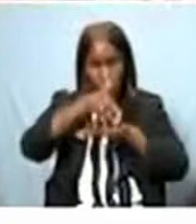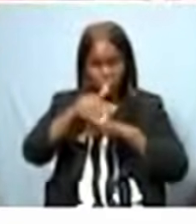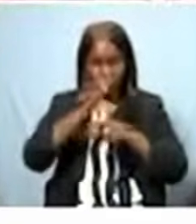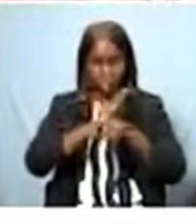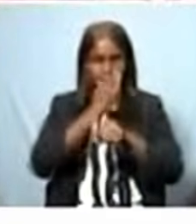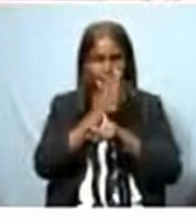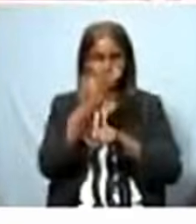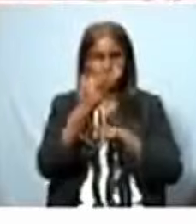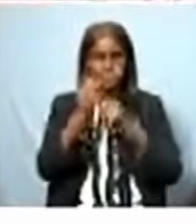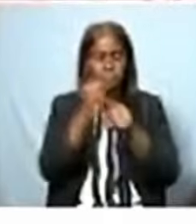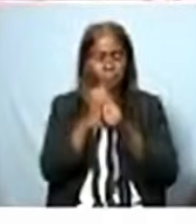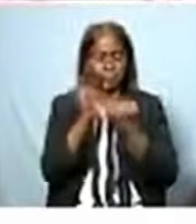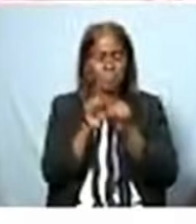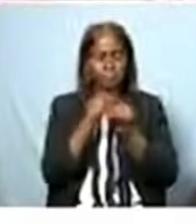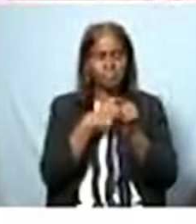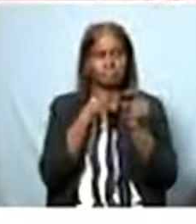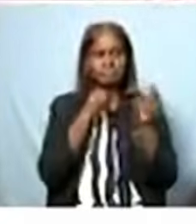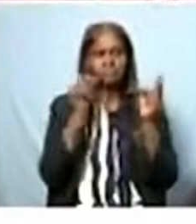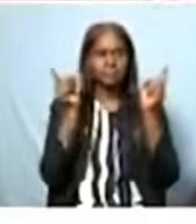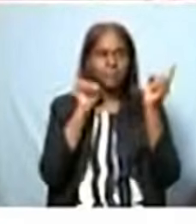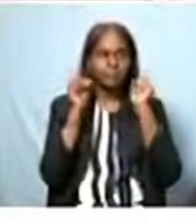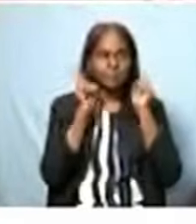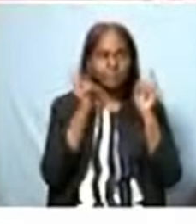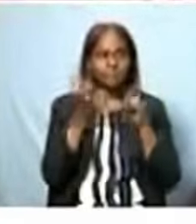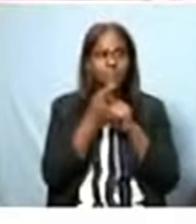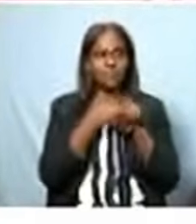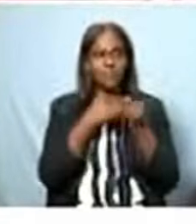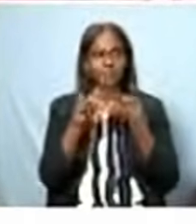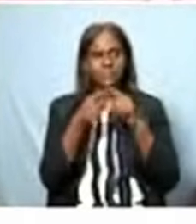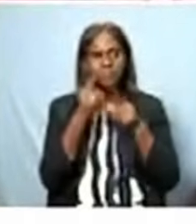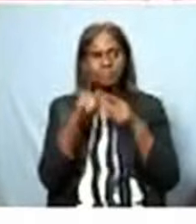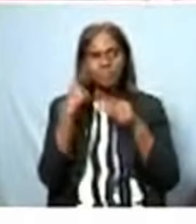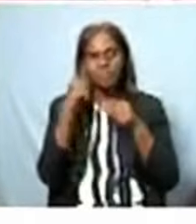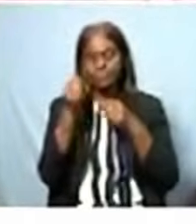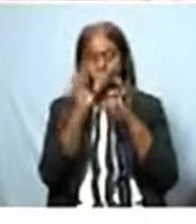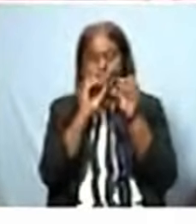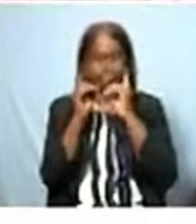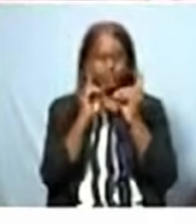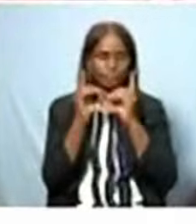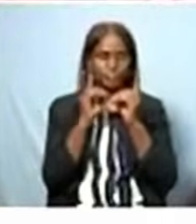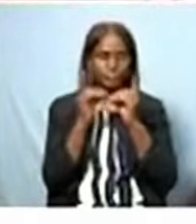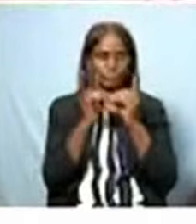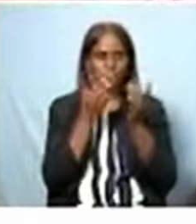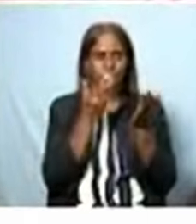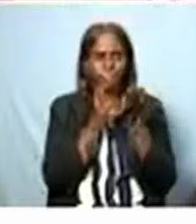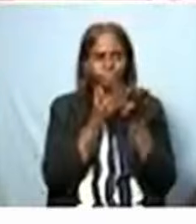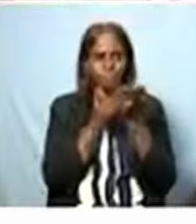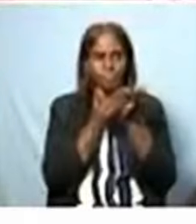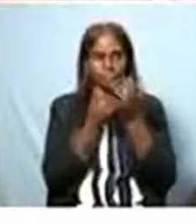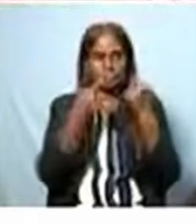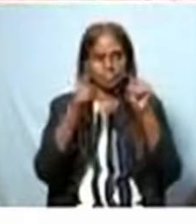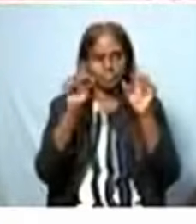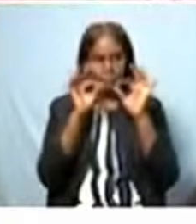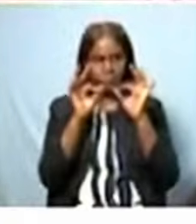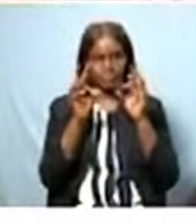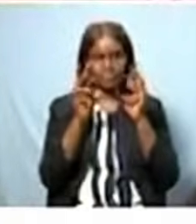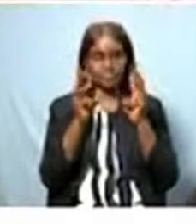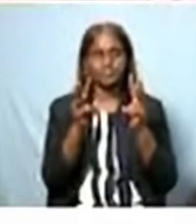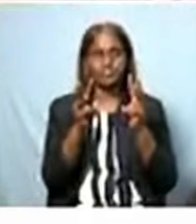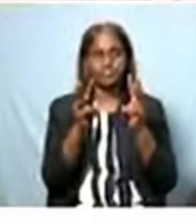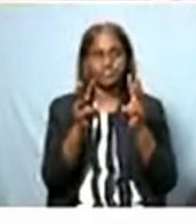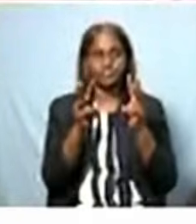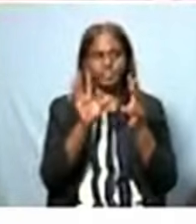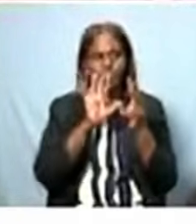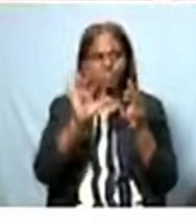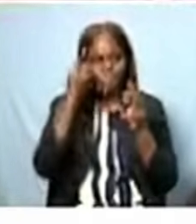3 years, I did not hear that from my colleagues who were debating. These are progressive ways that